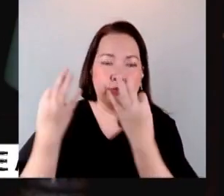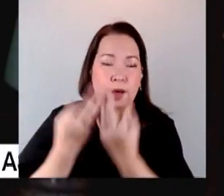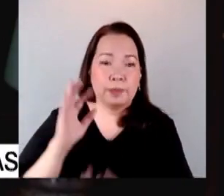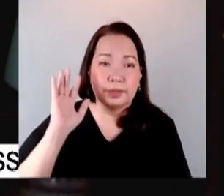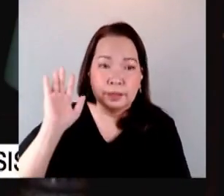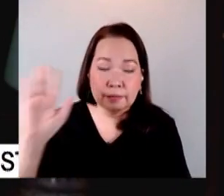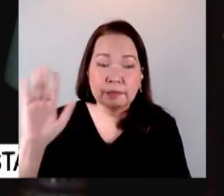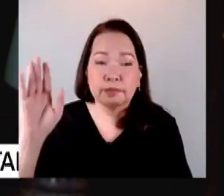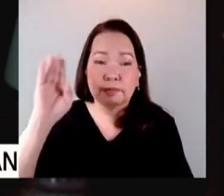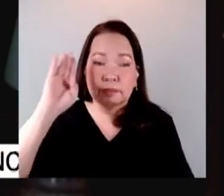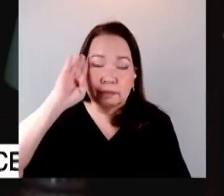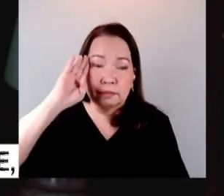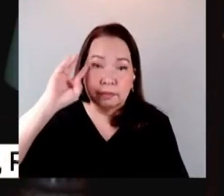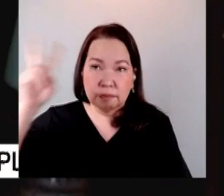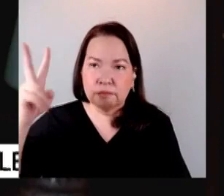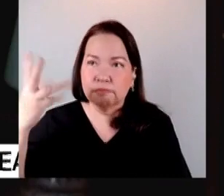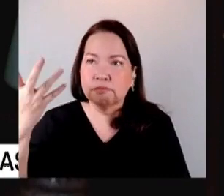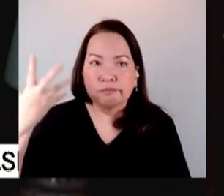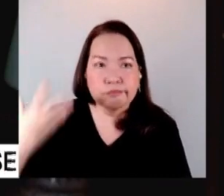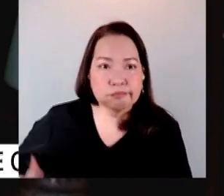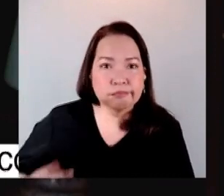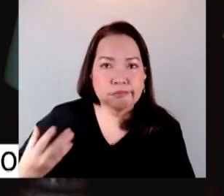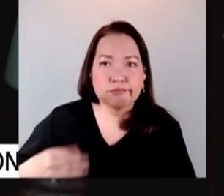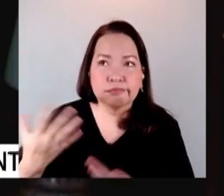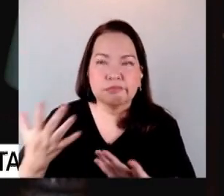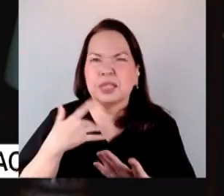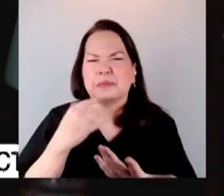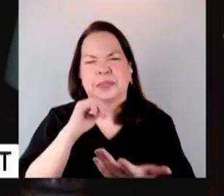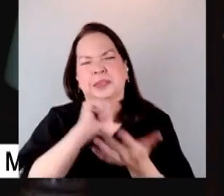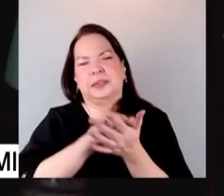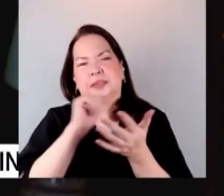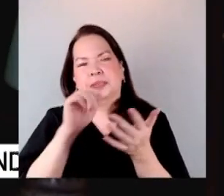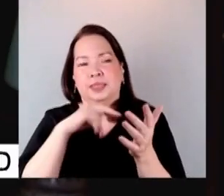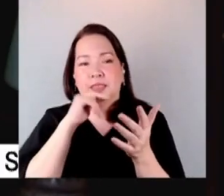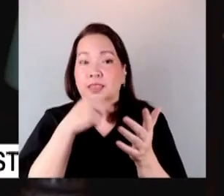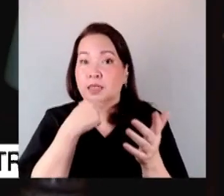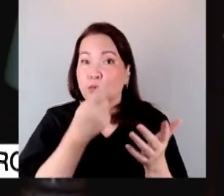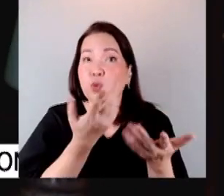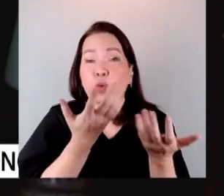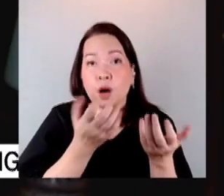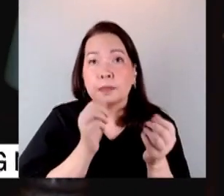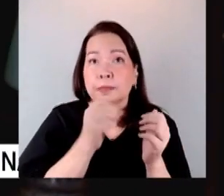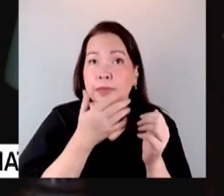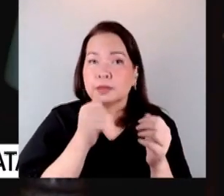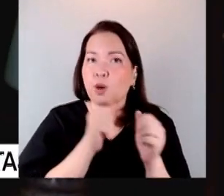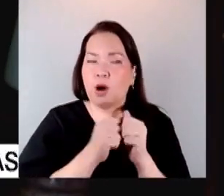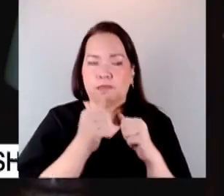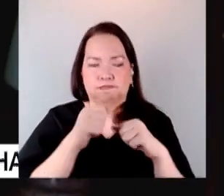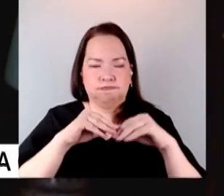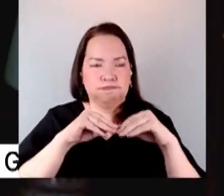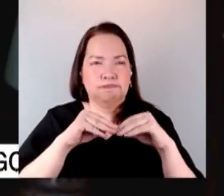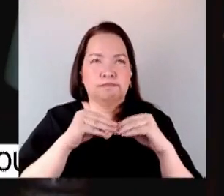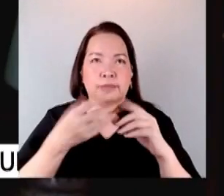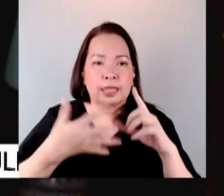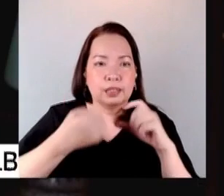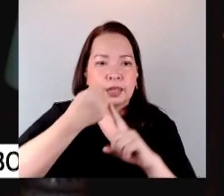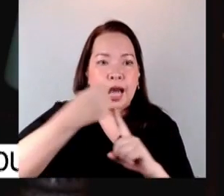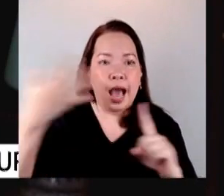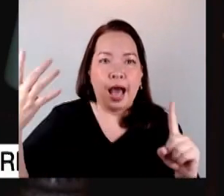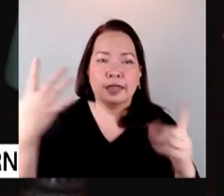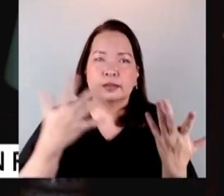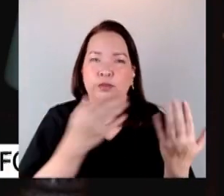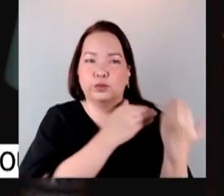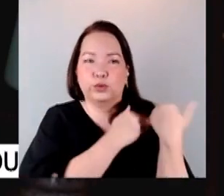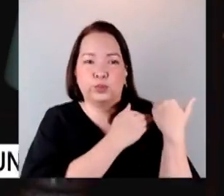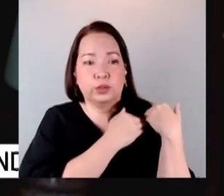Marcos Jr. will be abolished. Remulla says he actually wants to expand the mandate of the PCGG. Let's get a reaction on this